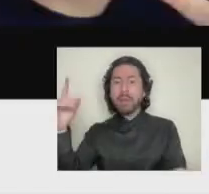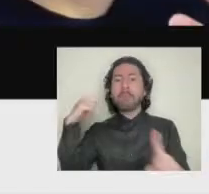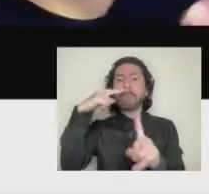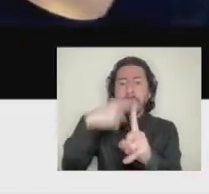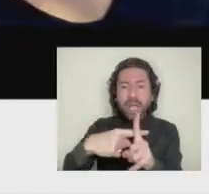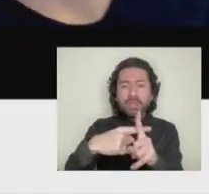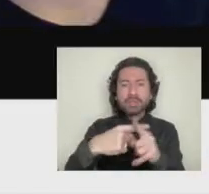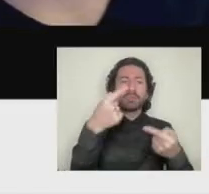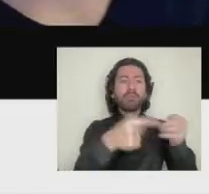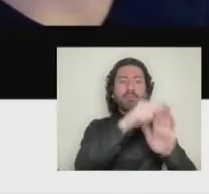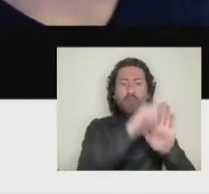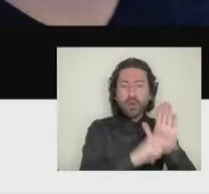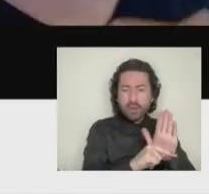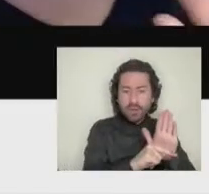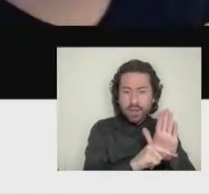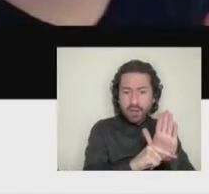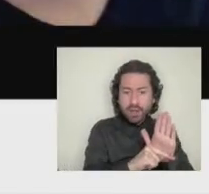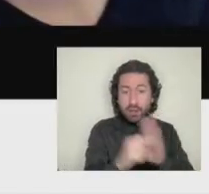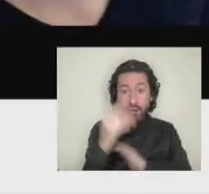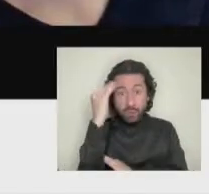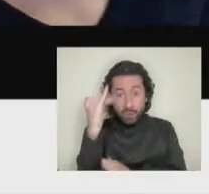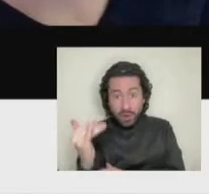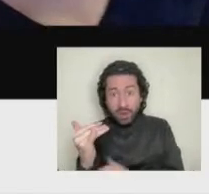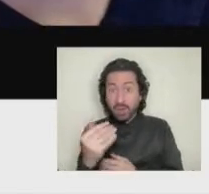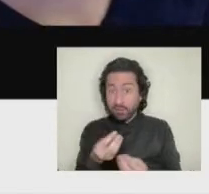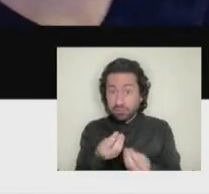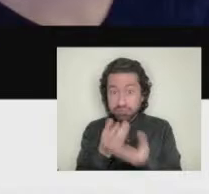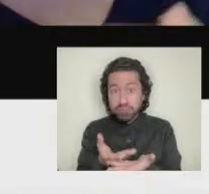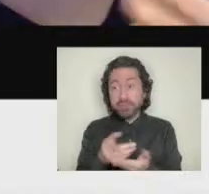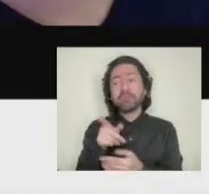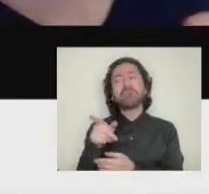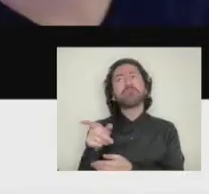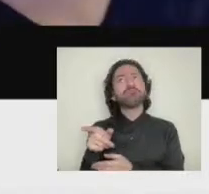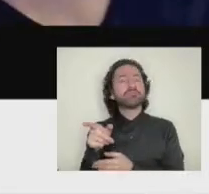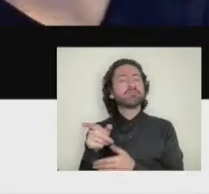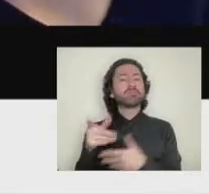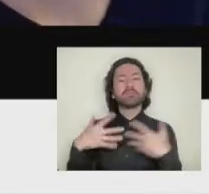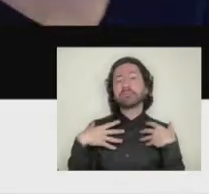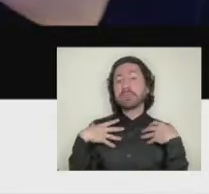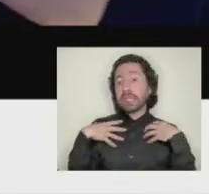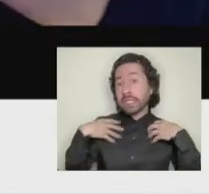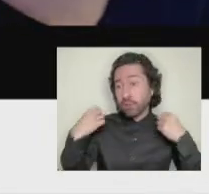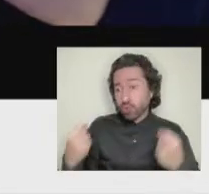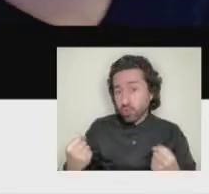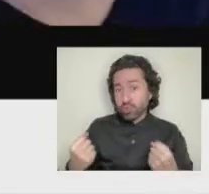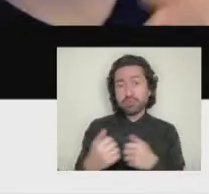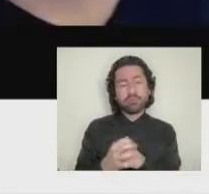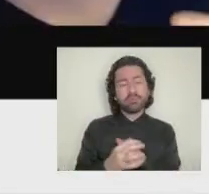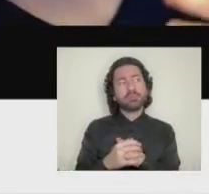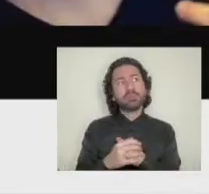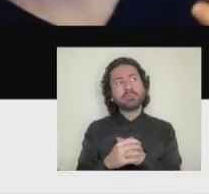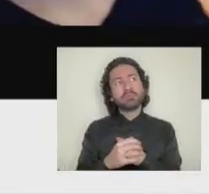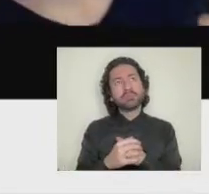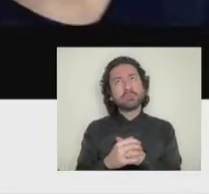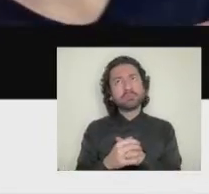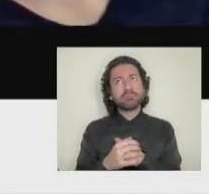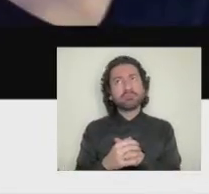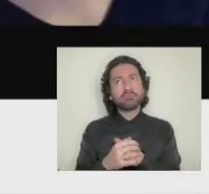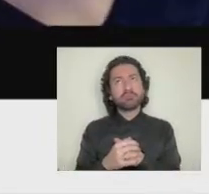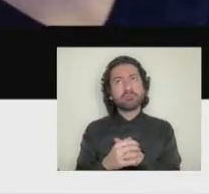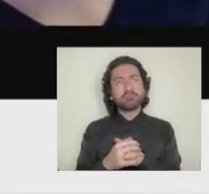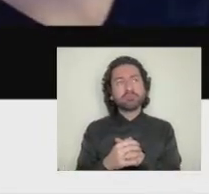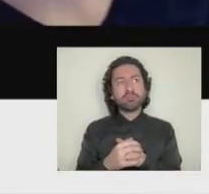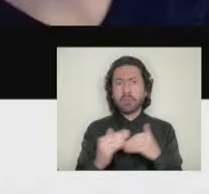whole series of public policies? I say this because normally when we talk about public health policies and when we talk about health issues,